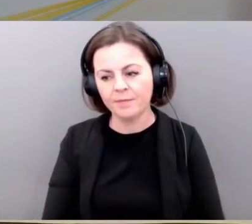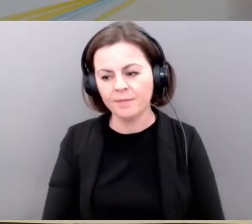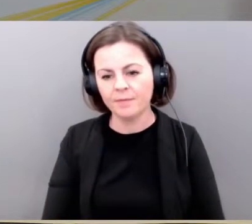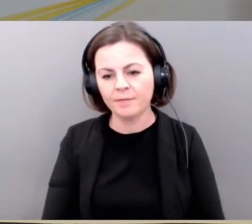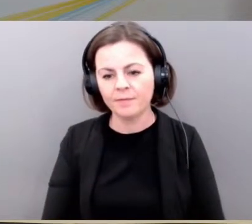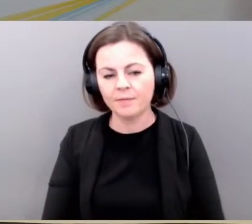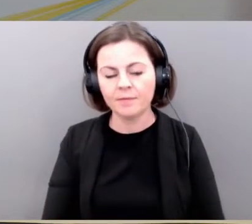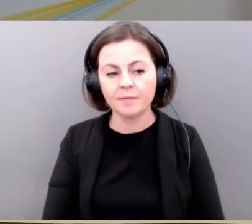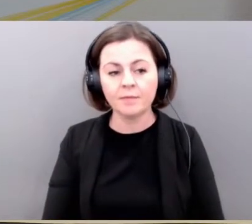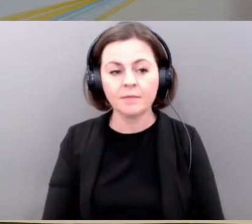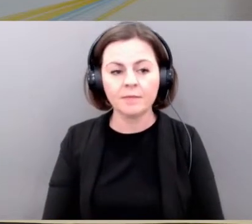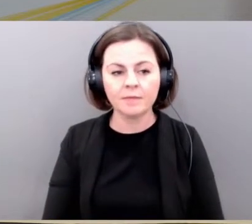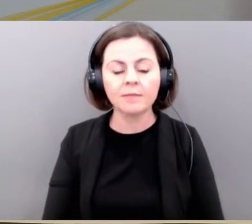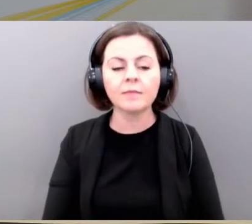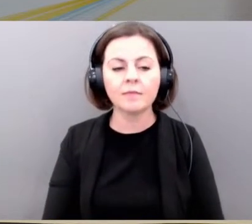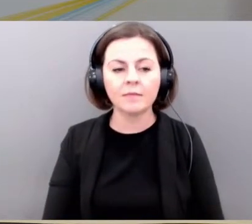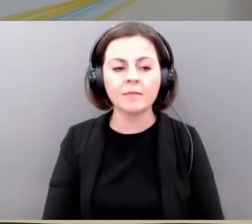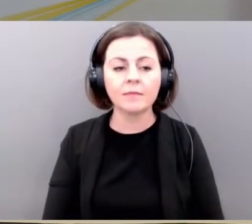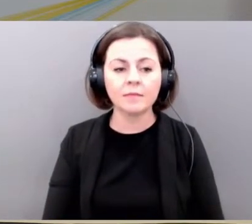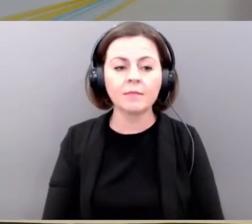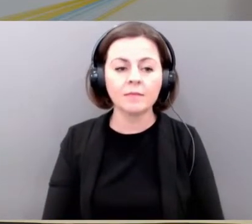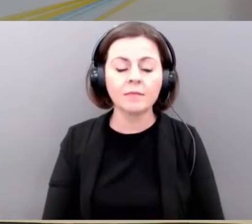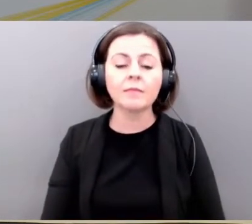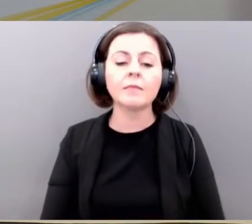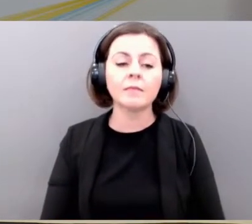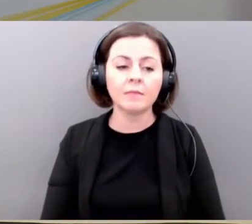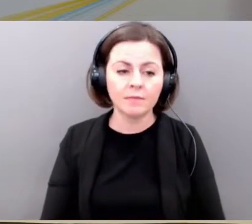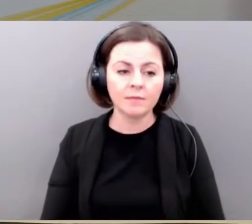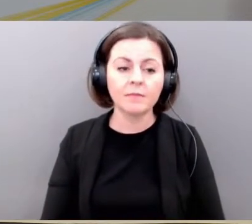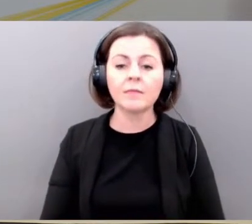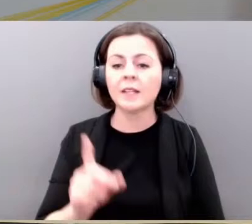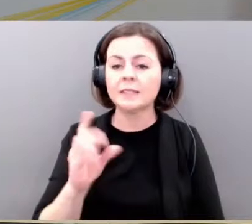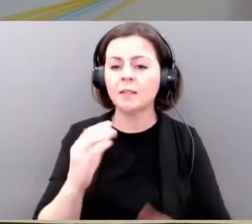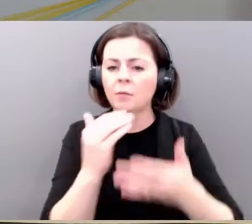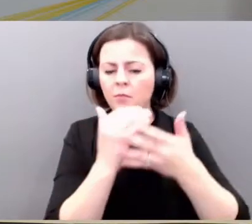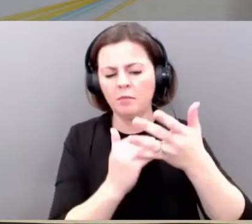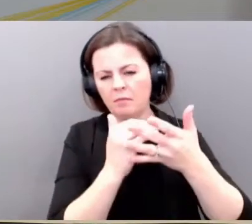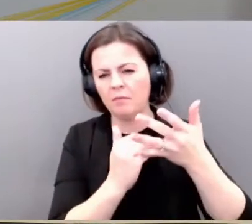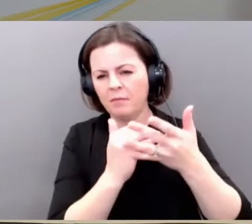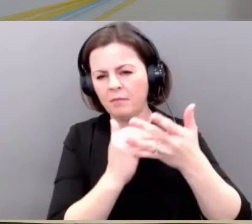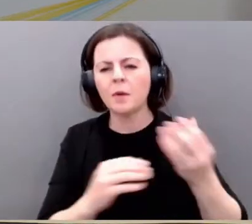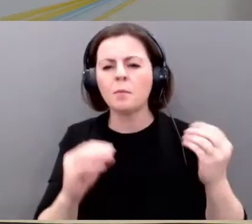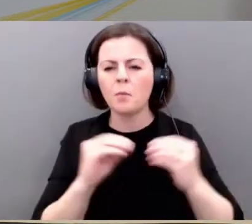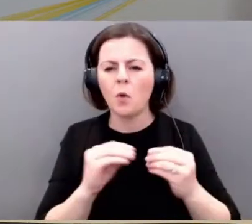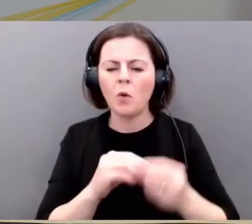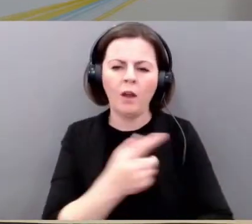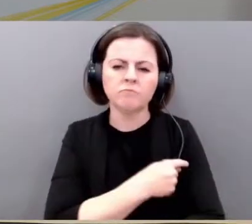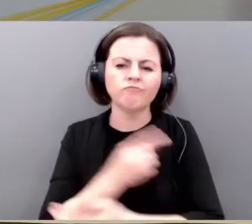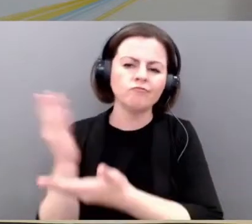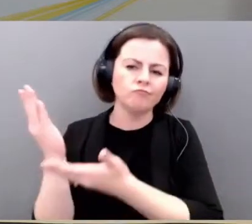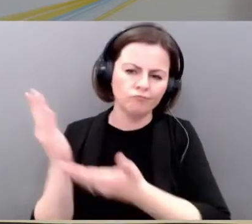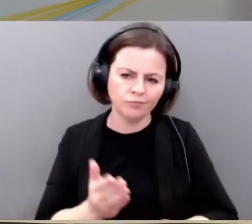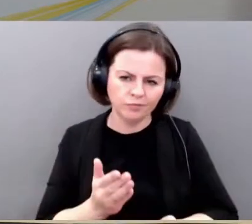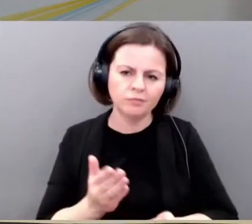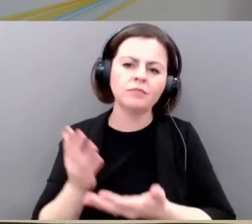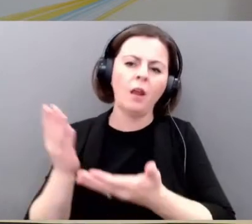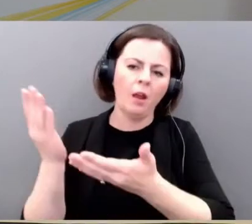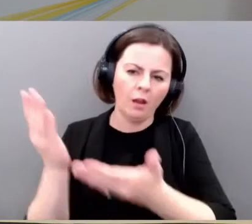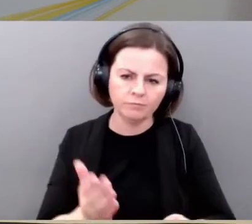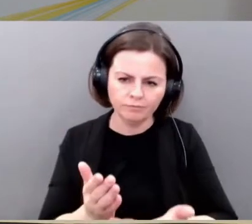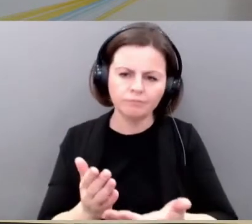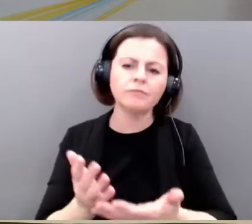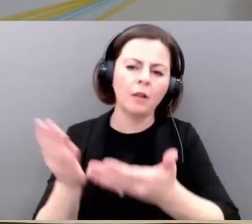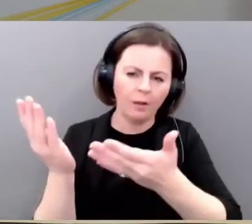More vaccine will arrive by the end of December, and regular weekly shipments will start